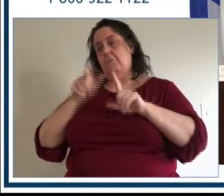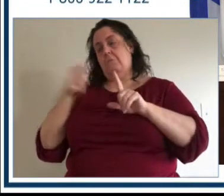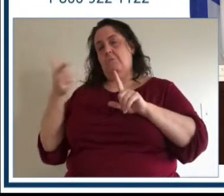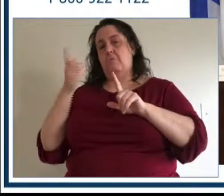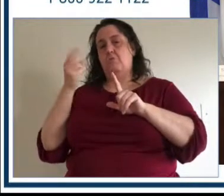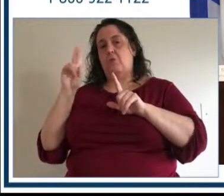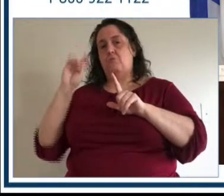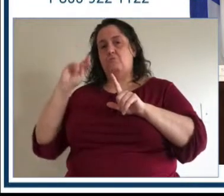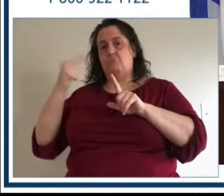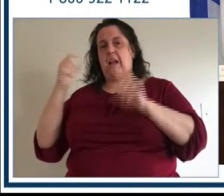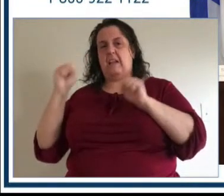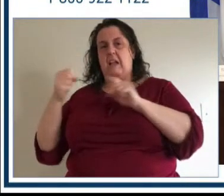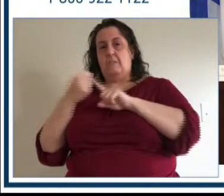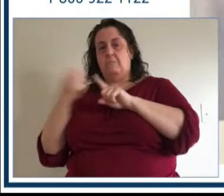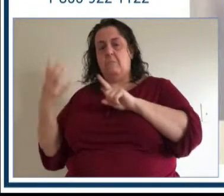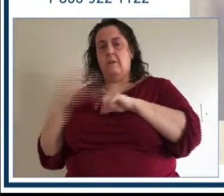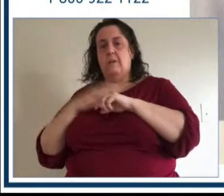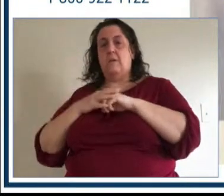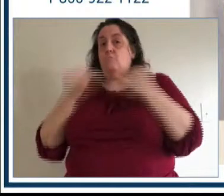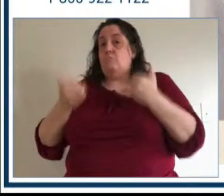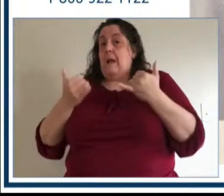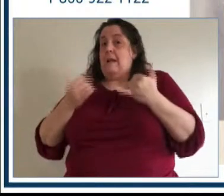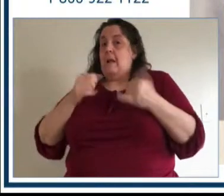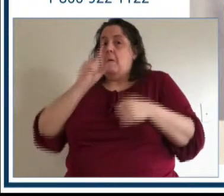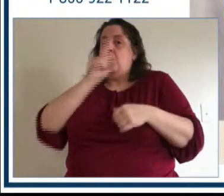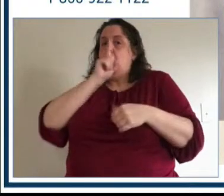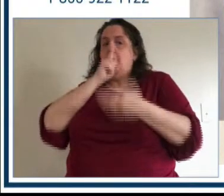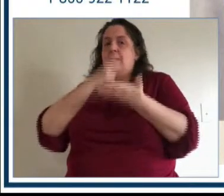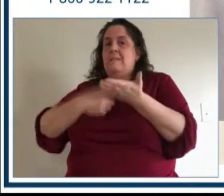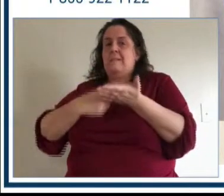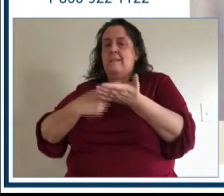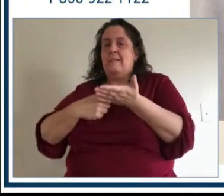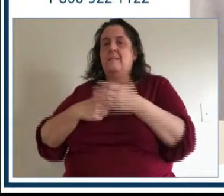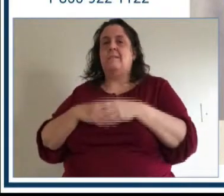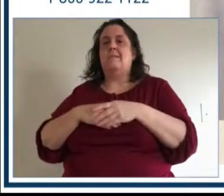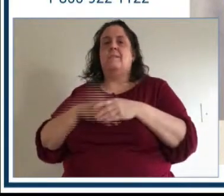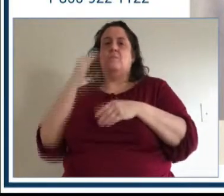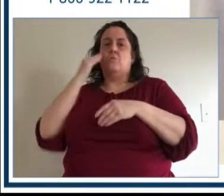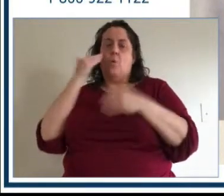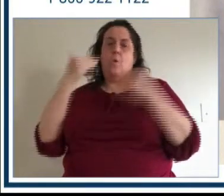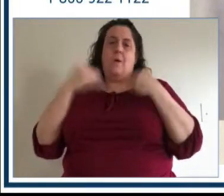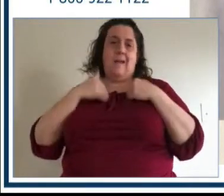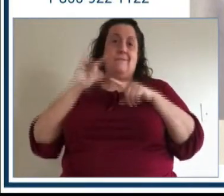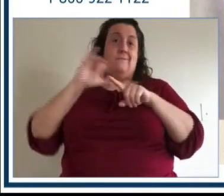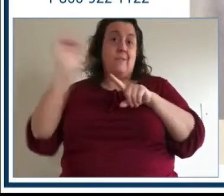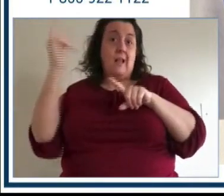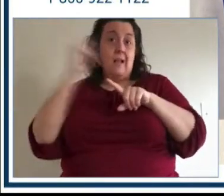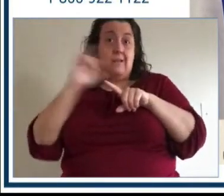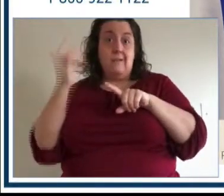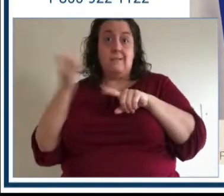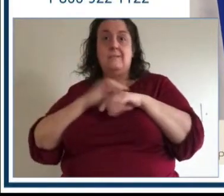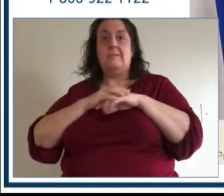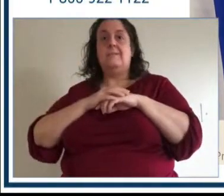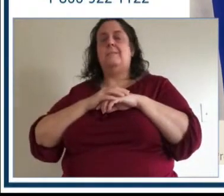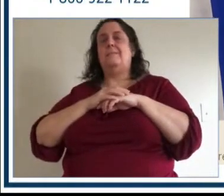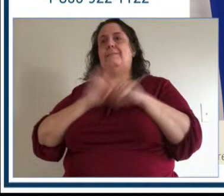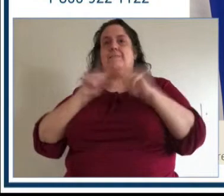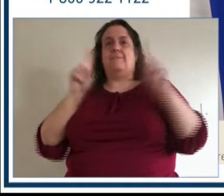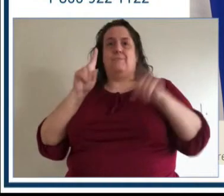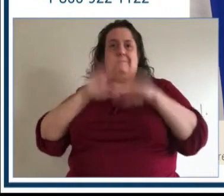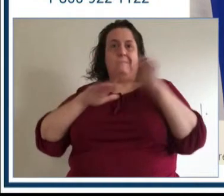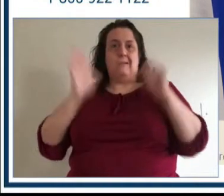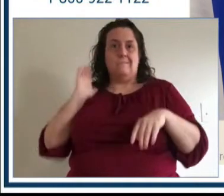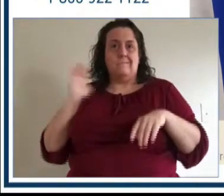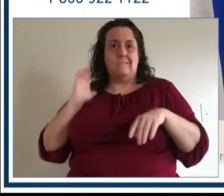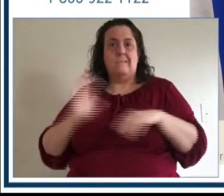now. Obviously, with air travel, there's a lot. The world's different than it was before. You have to be